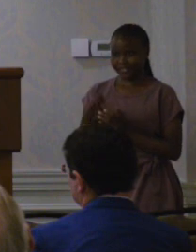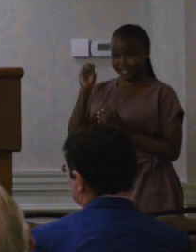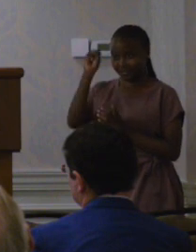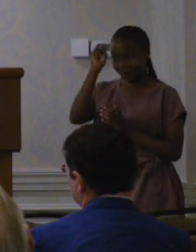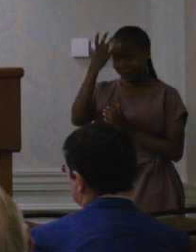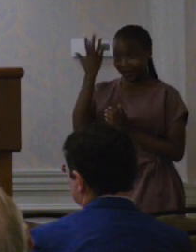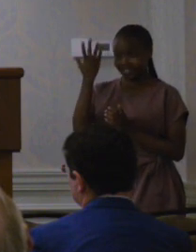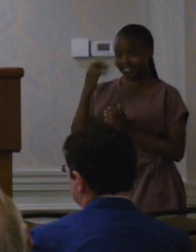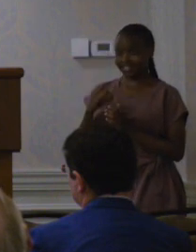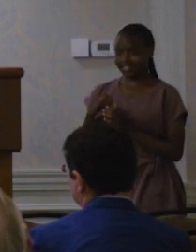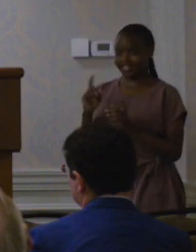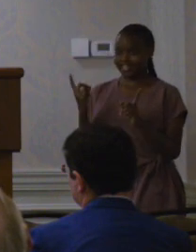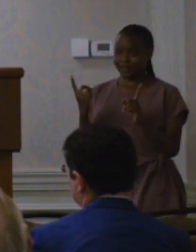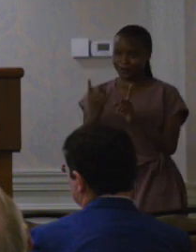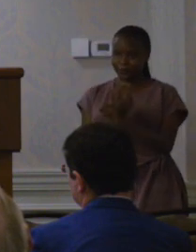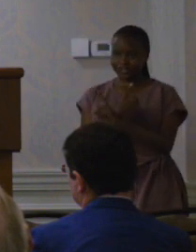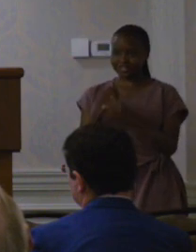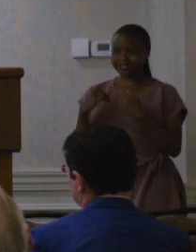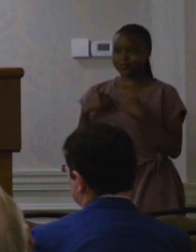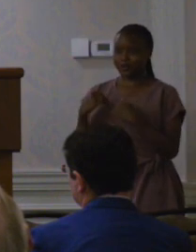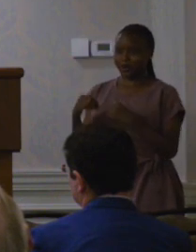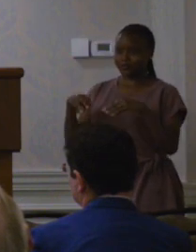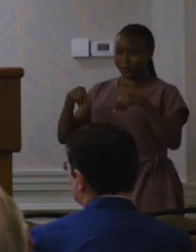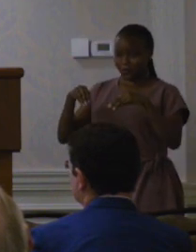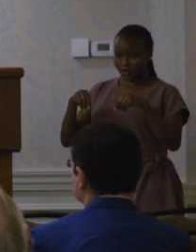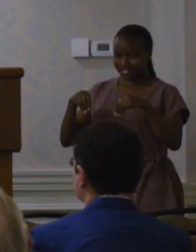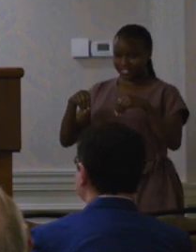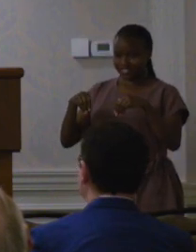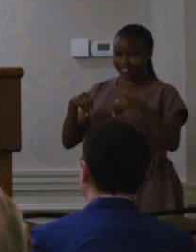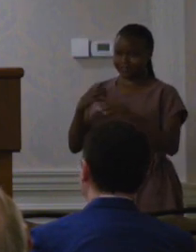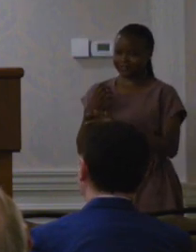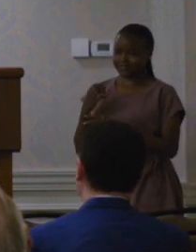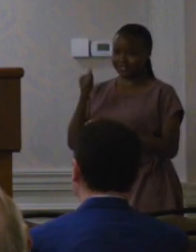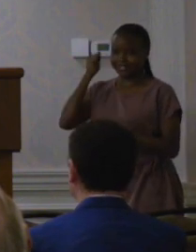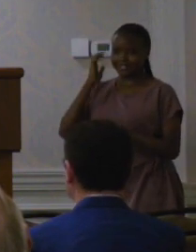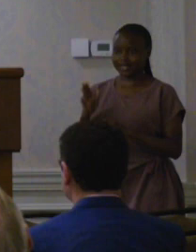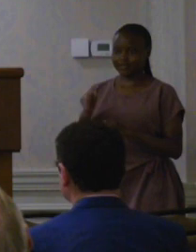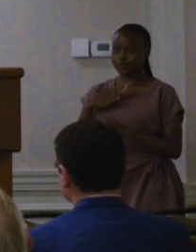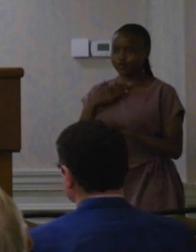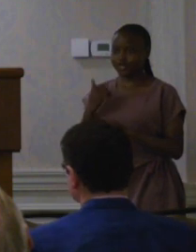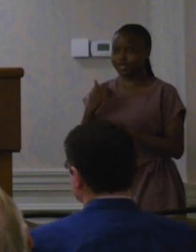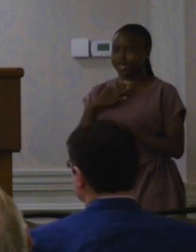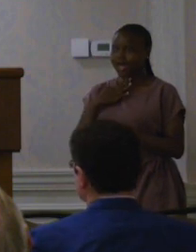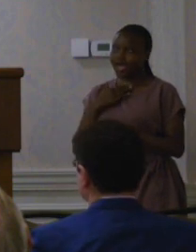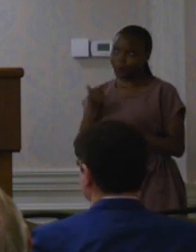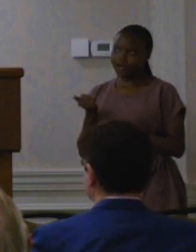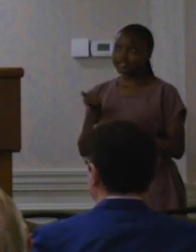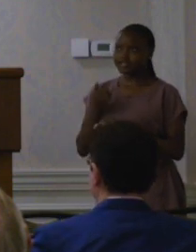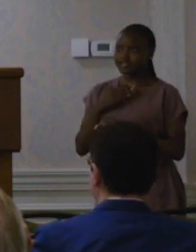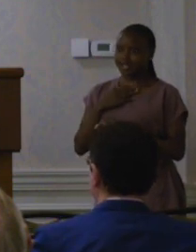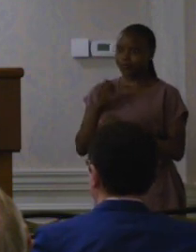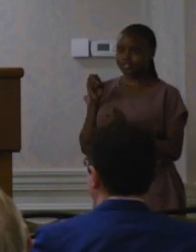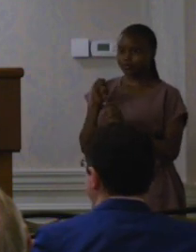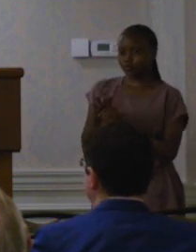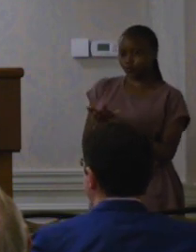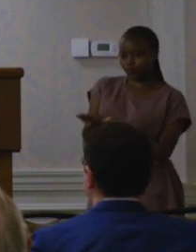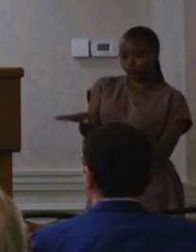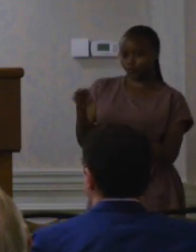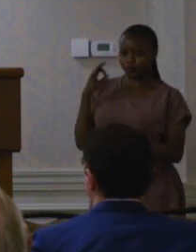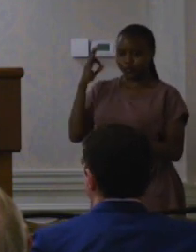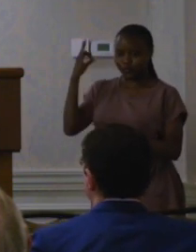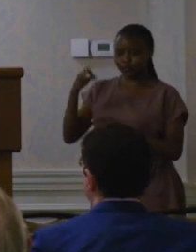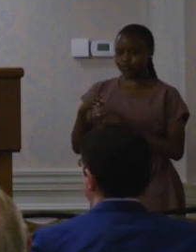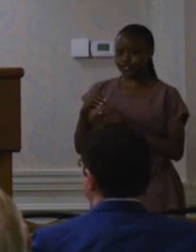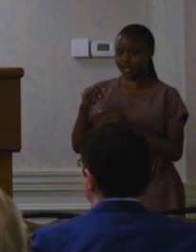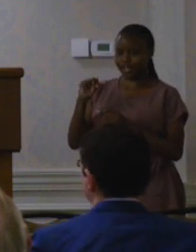interesting contrast when you have a quantitative study where people rank why they become a teacher. They say, oh, I want to influence the future